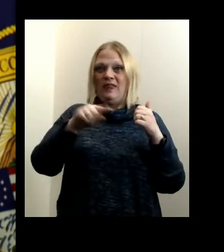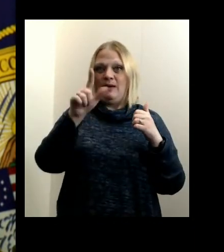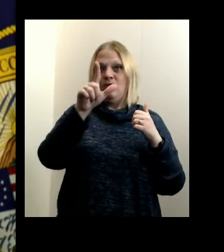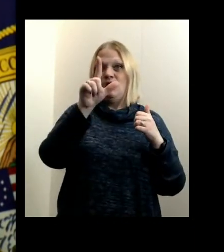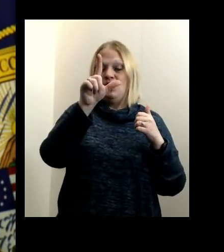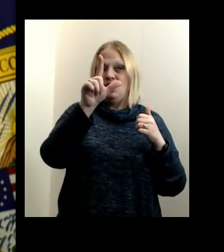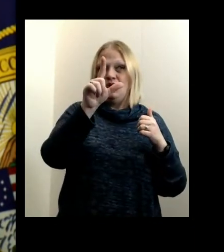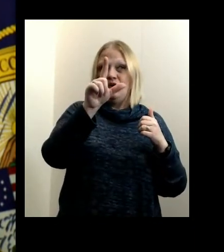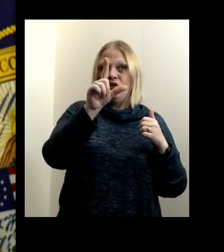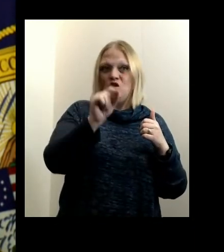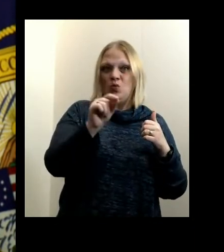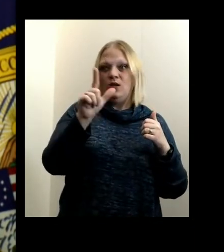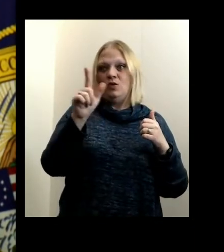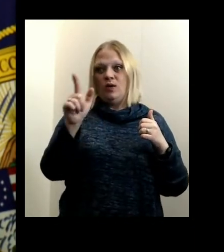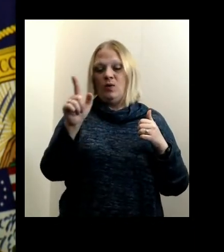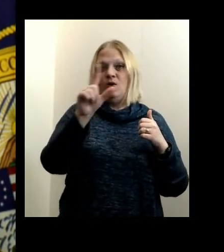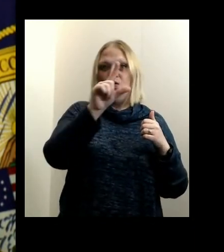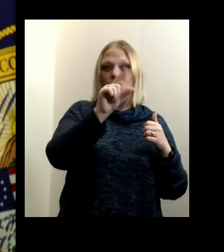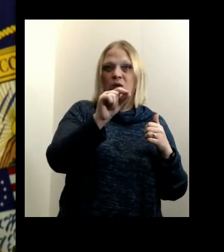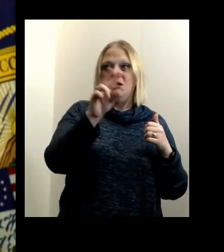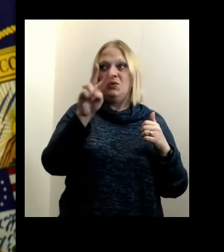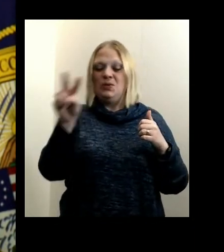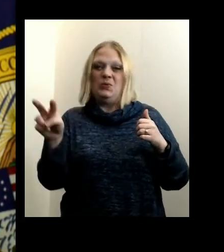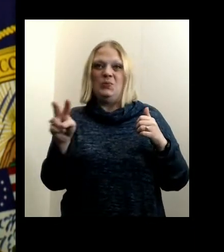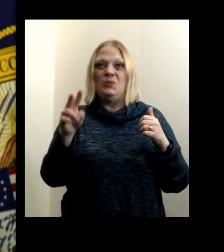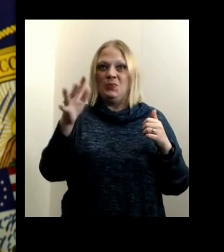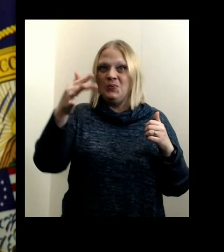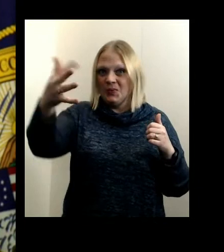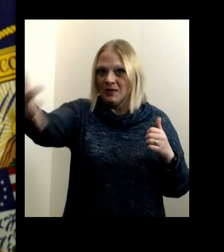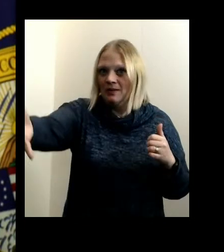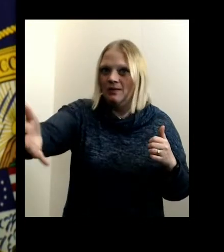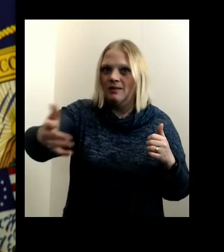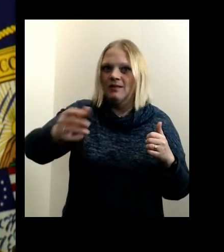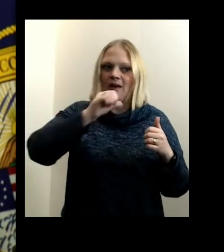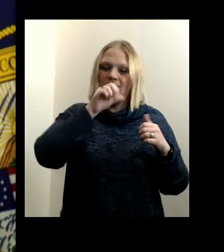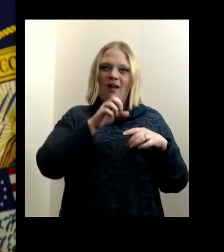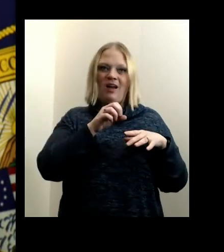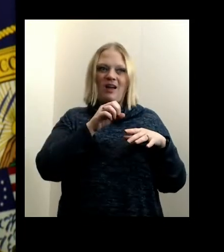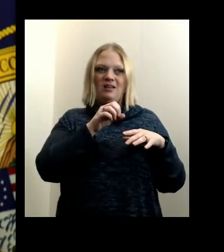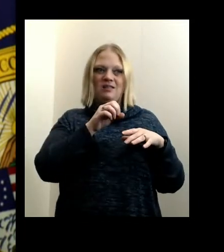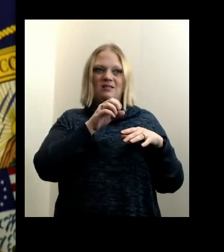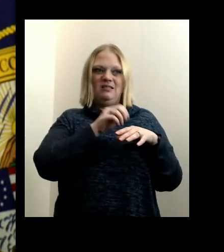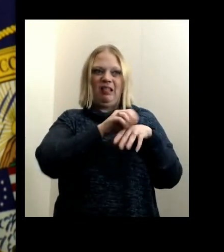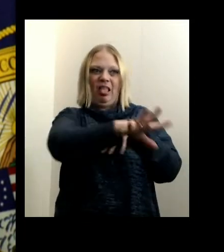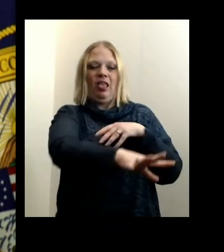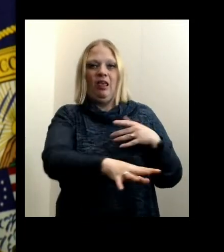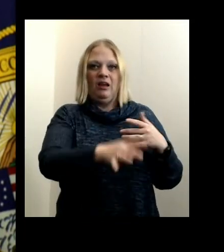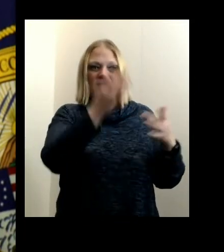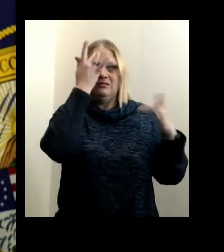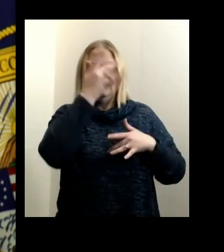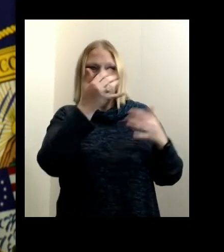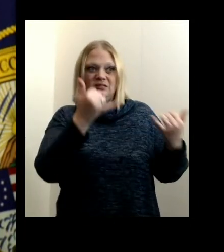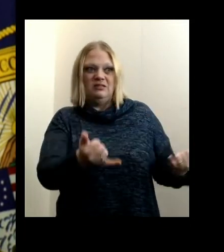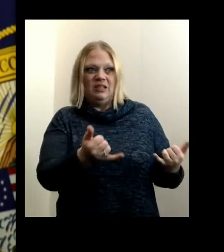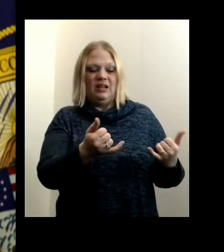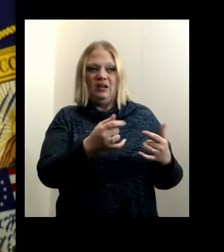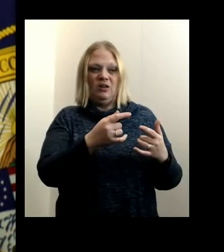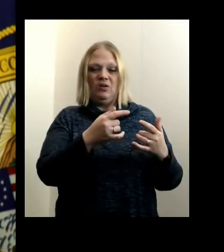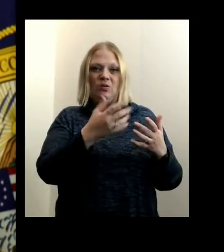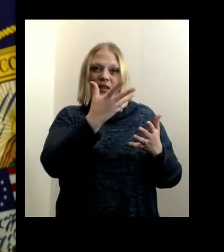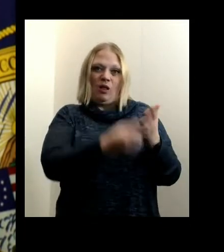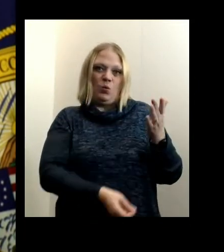and 2022 and onwards than potentially infect them and lose them.